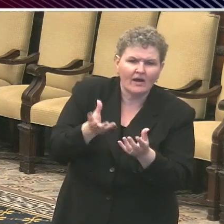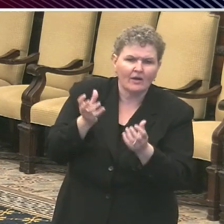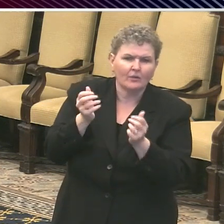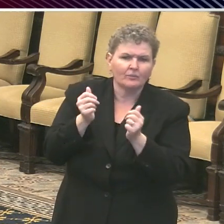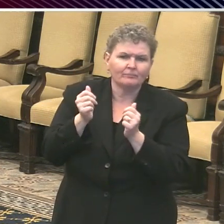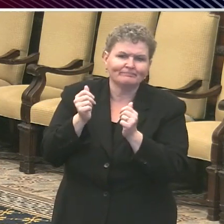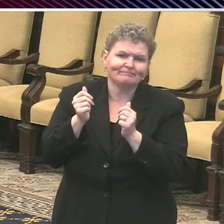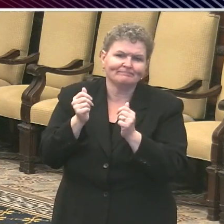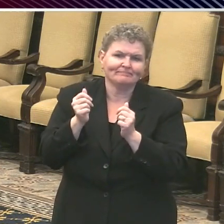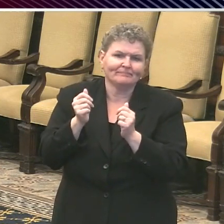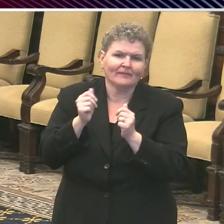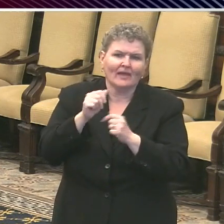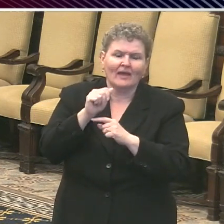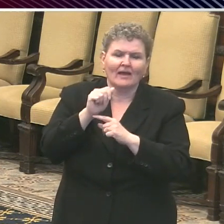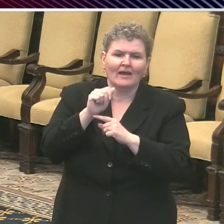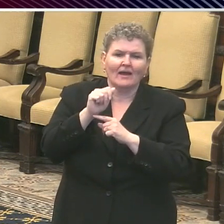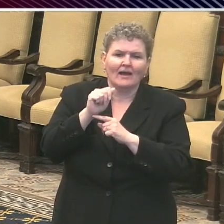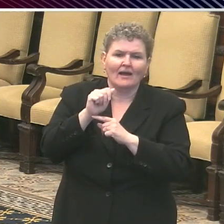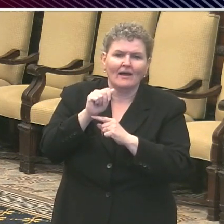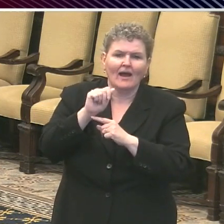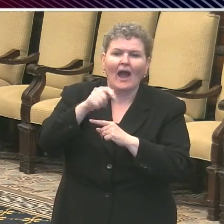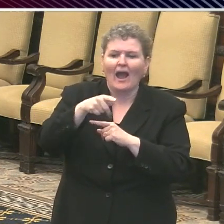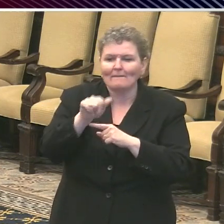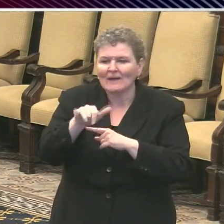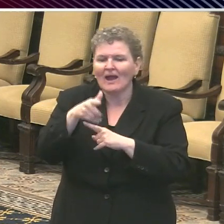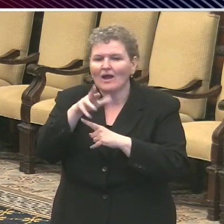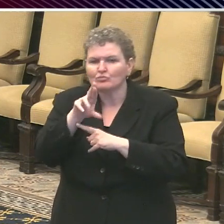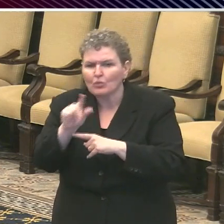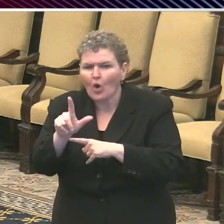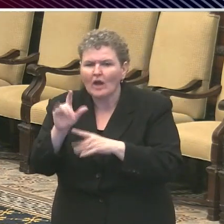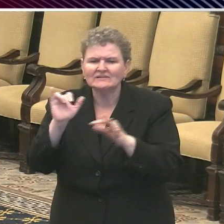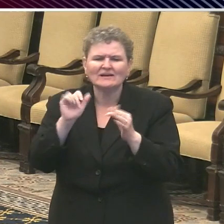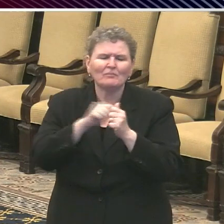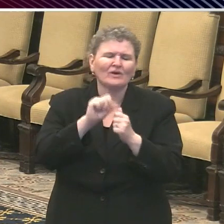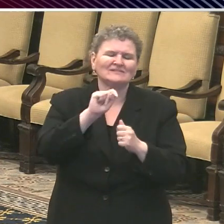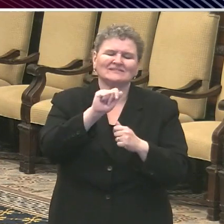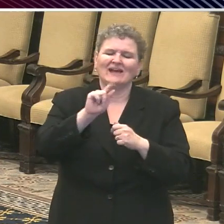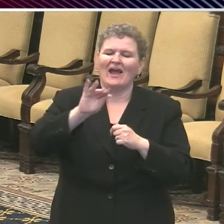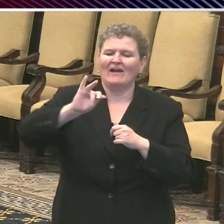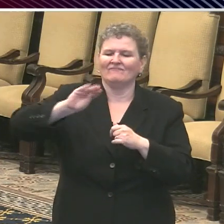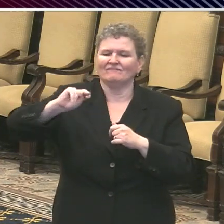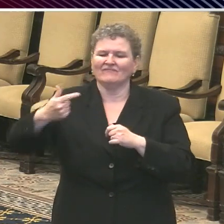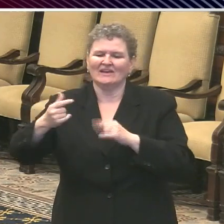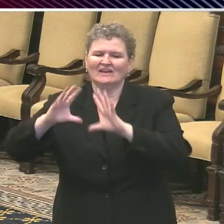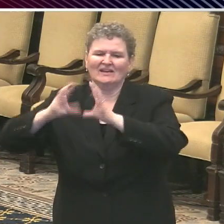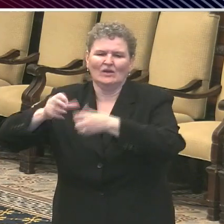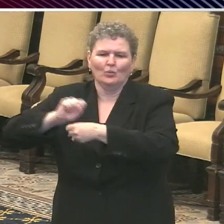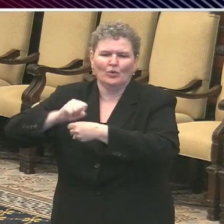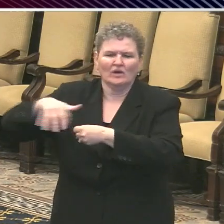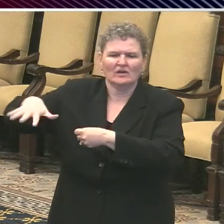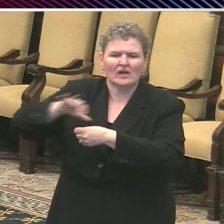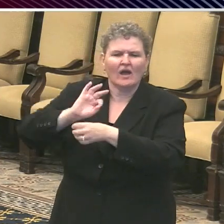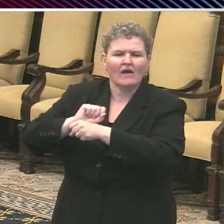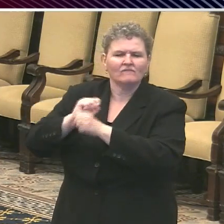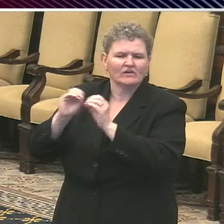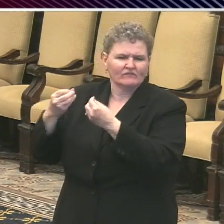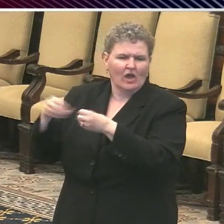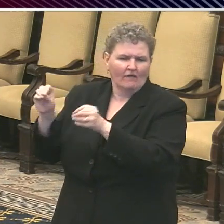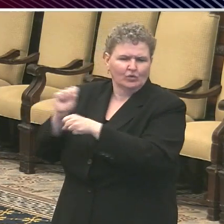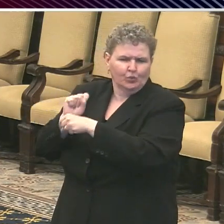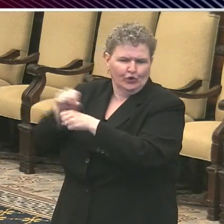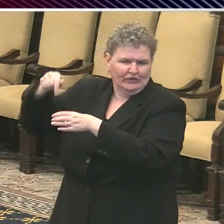staff, doing payroll, doing benefits, like a staffing company. It's back office functions only. These staff will